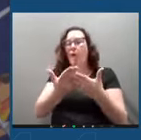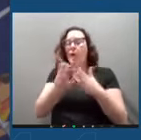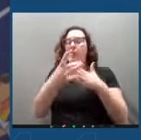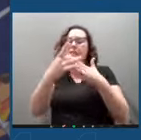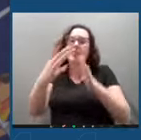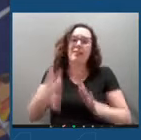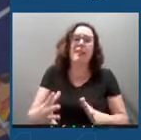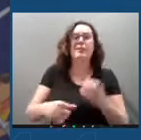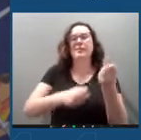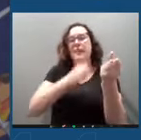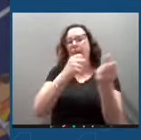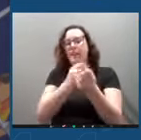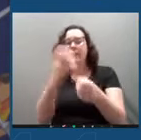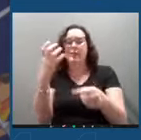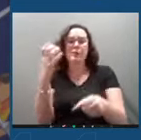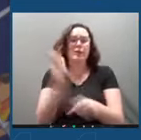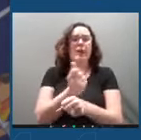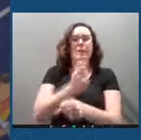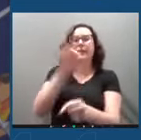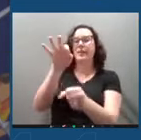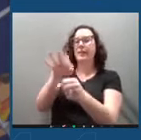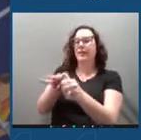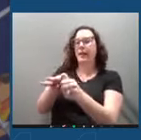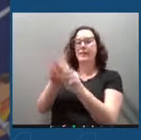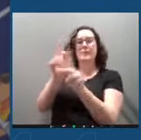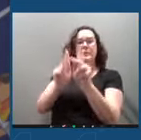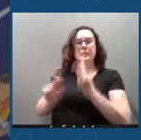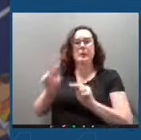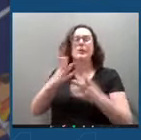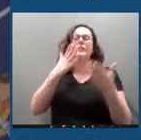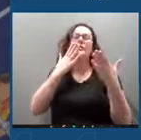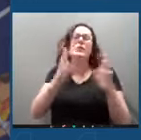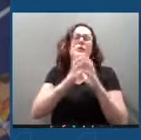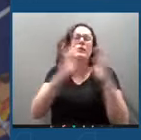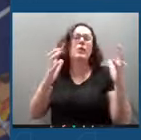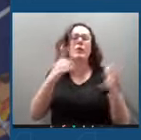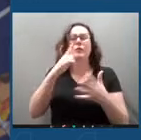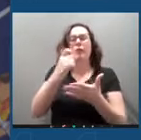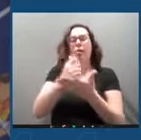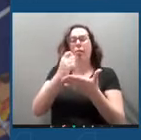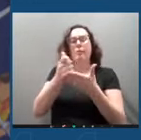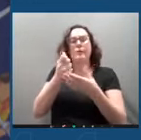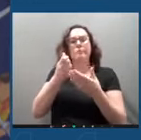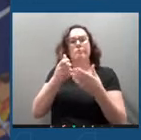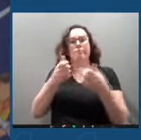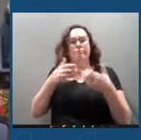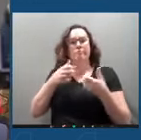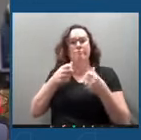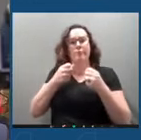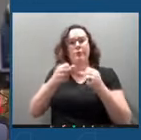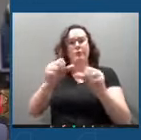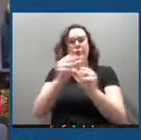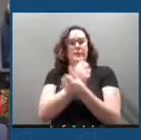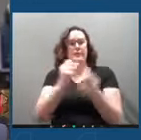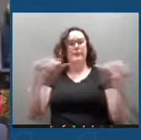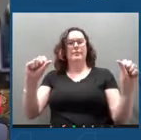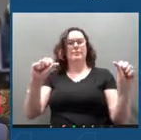champions of making our streets safe right here in New York. Thank you very much. And with that, Mayor Adams.